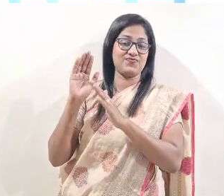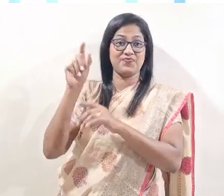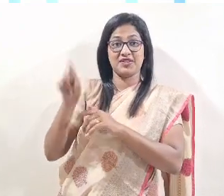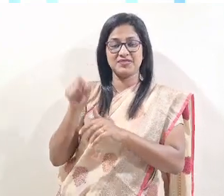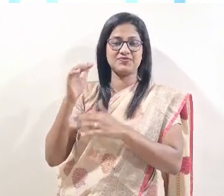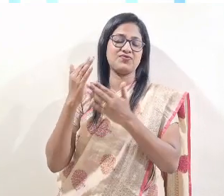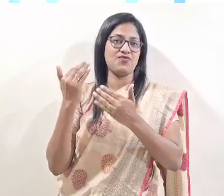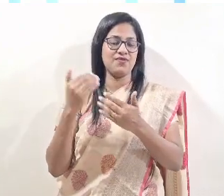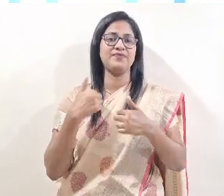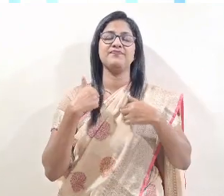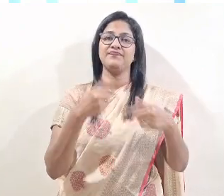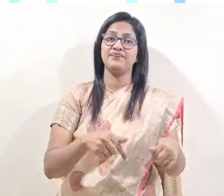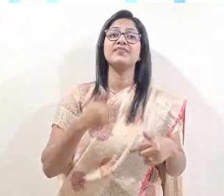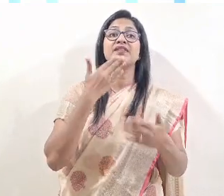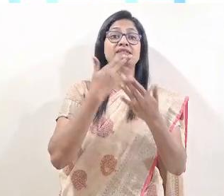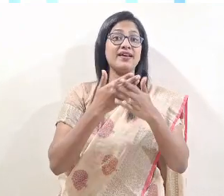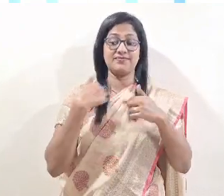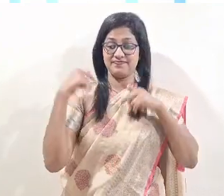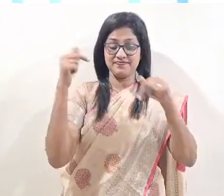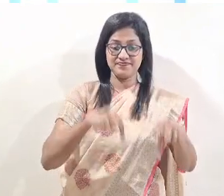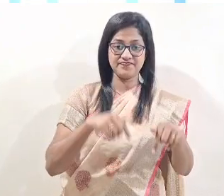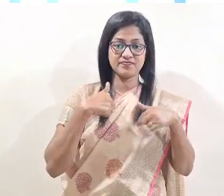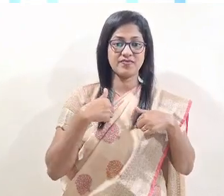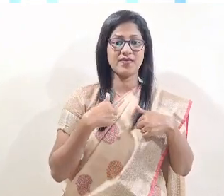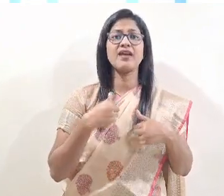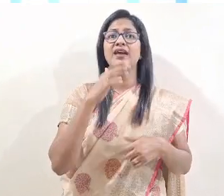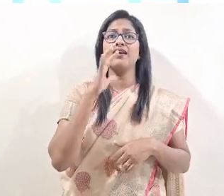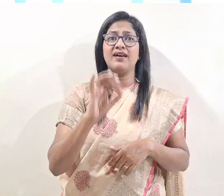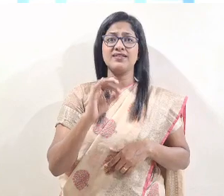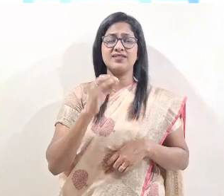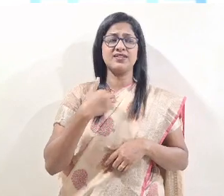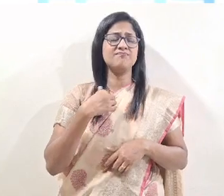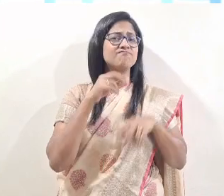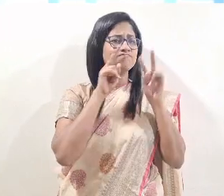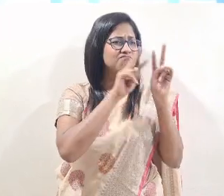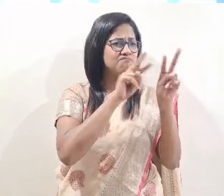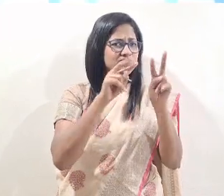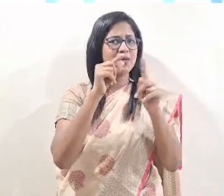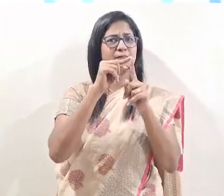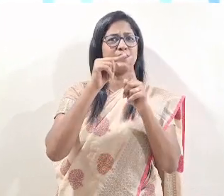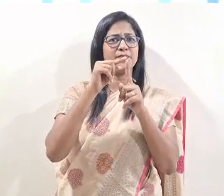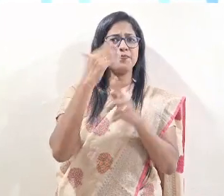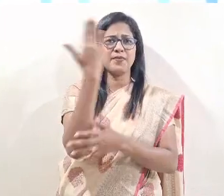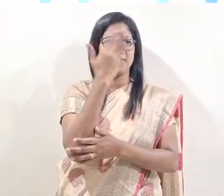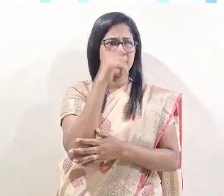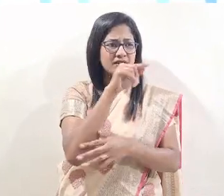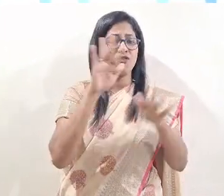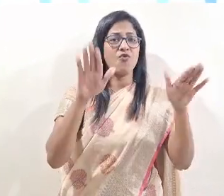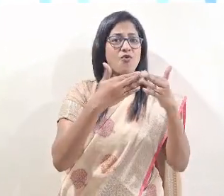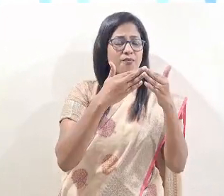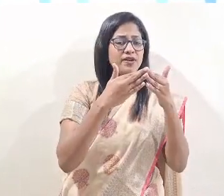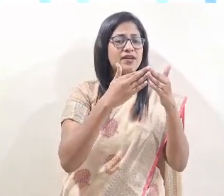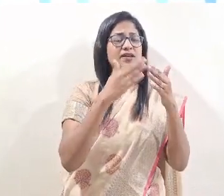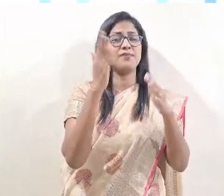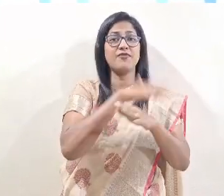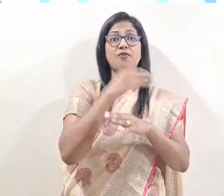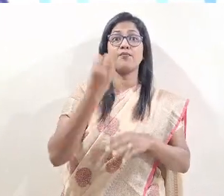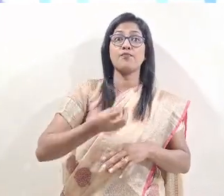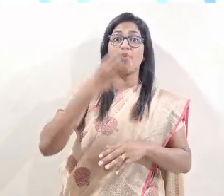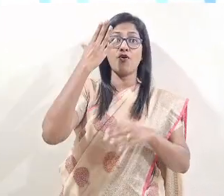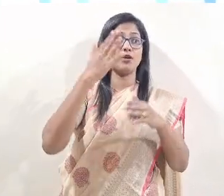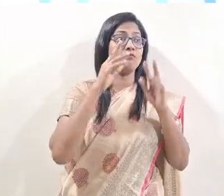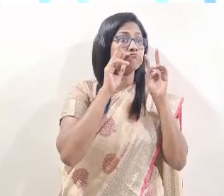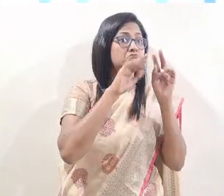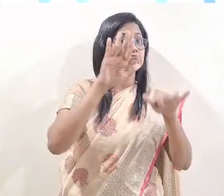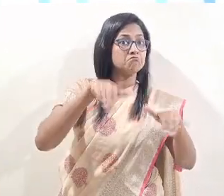here. Actually, when I listened to the presentations in the opening panel this morning, I was